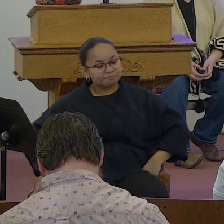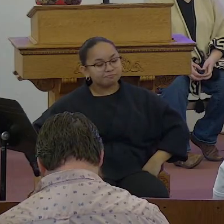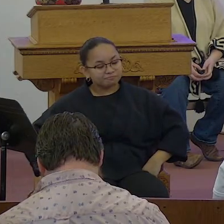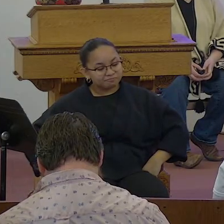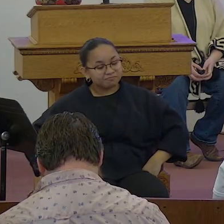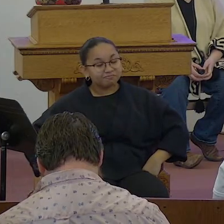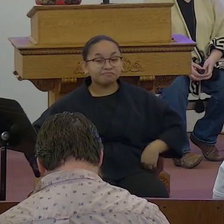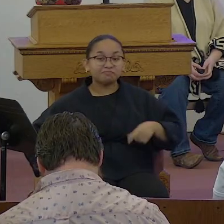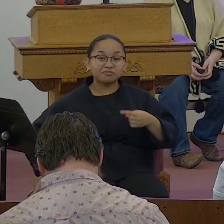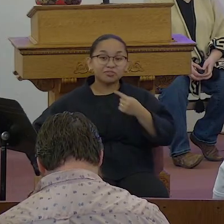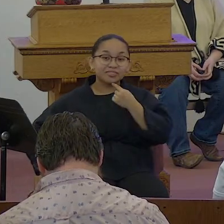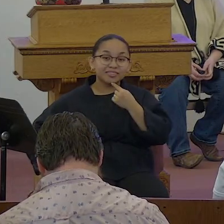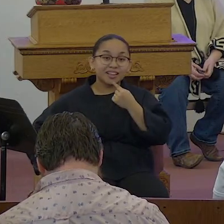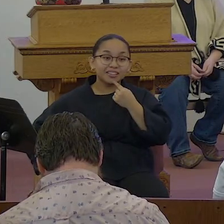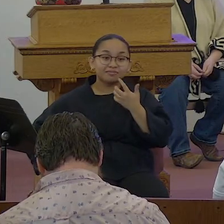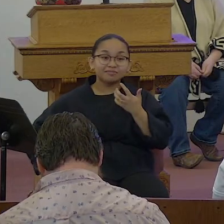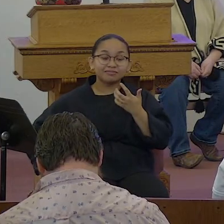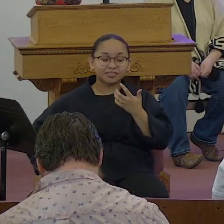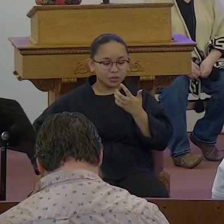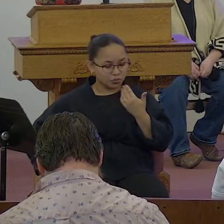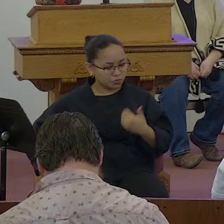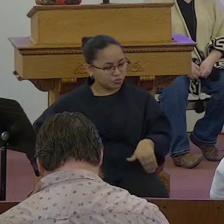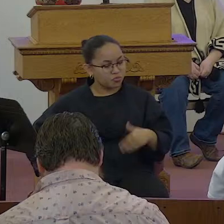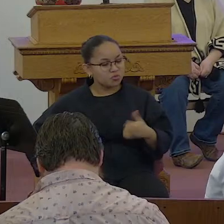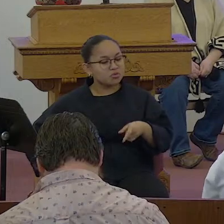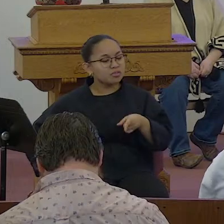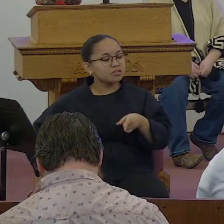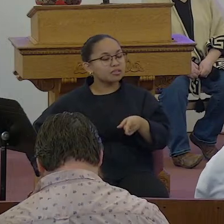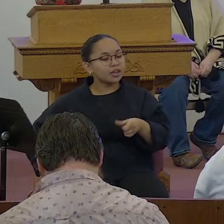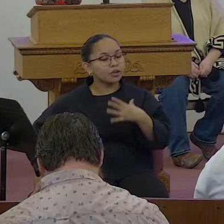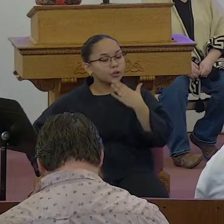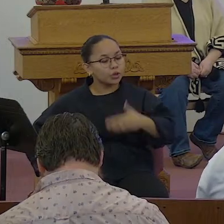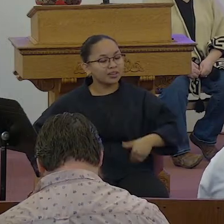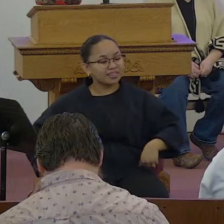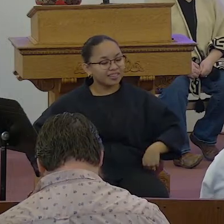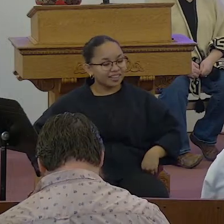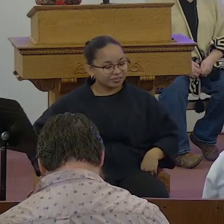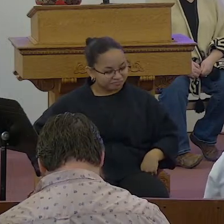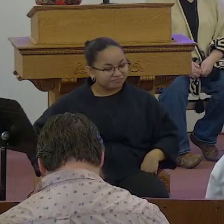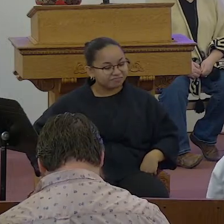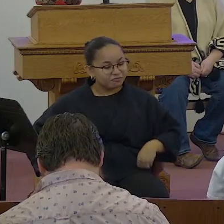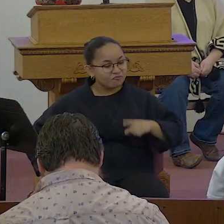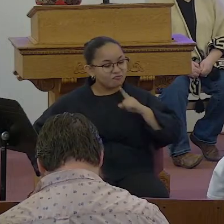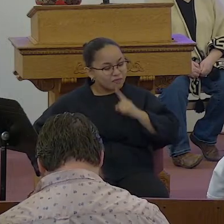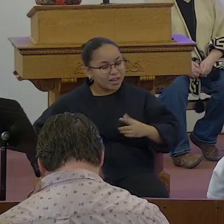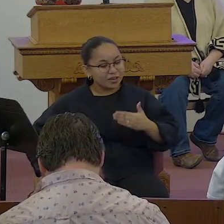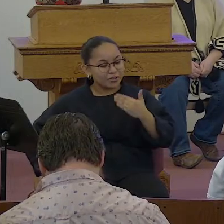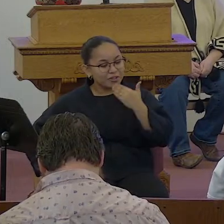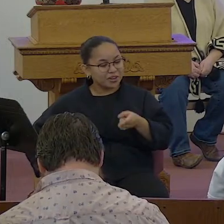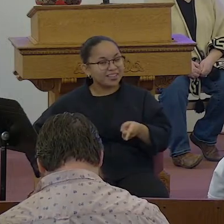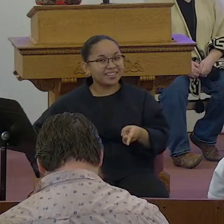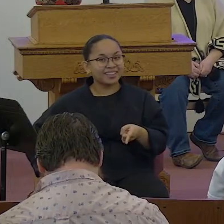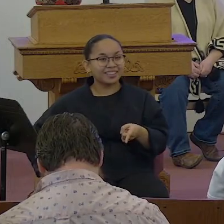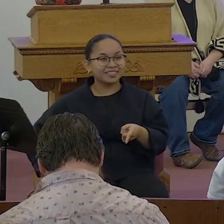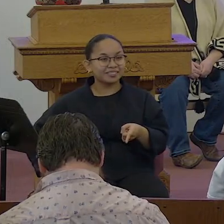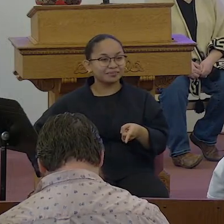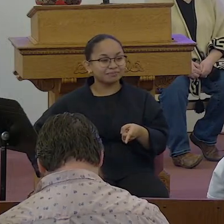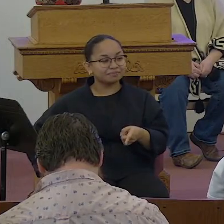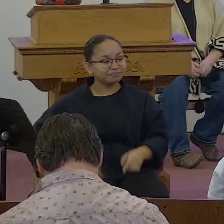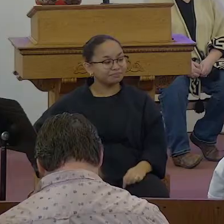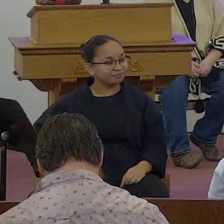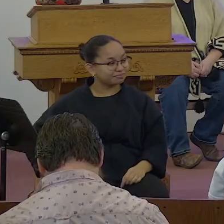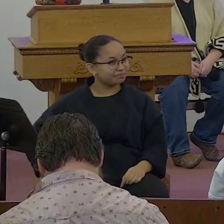smiles, and she says, "That's good. That's real